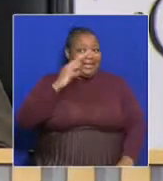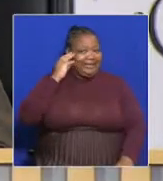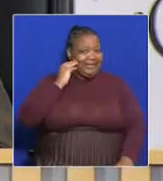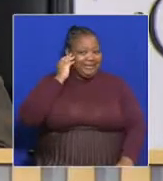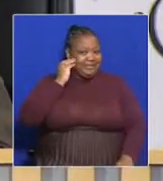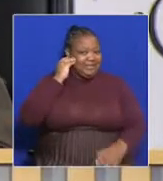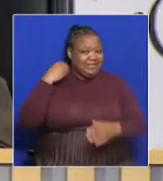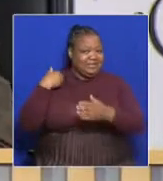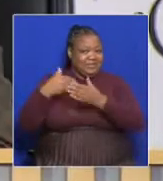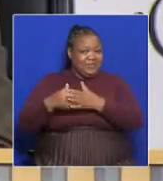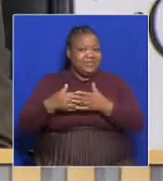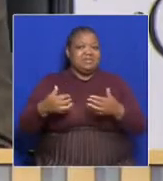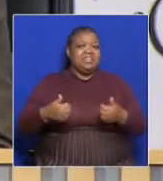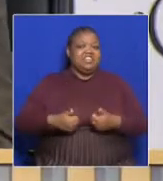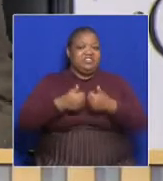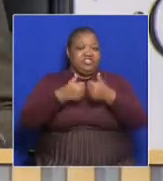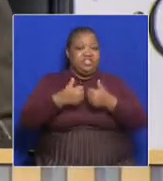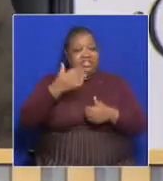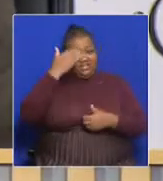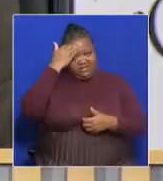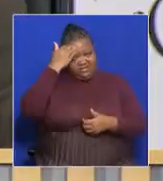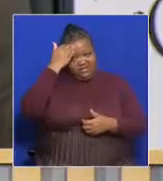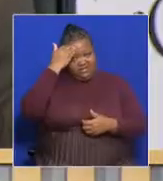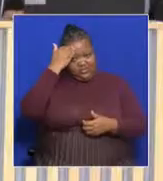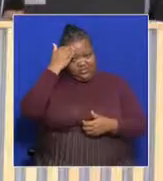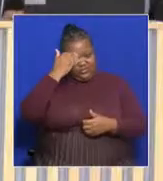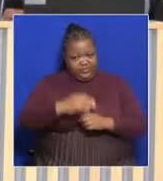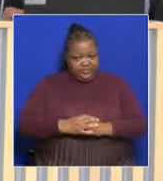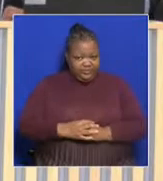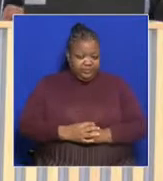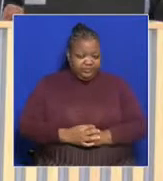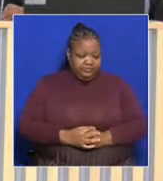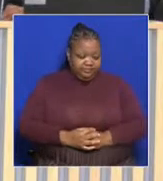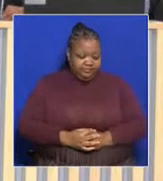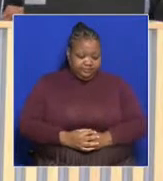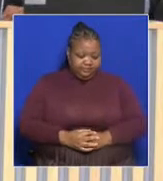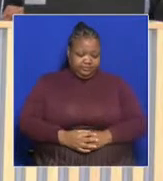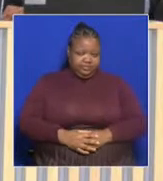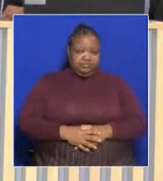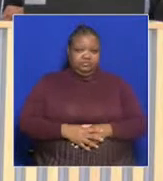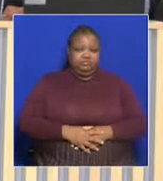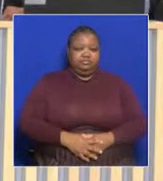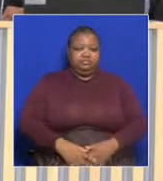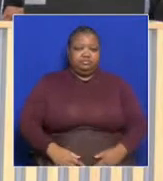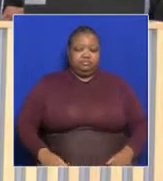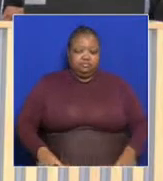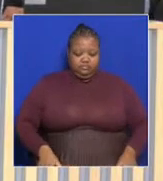we know we face. You see, sorry. Okay.